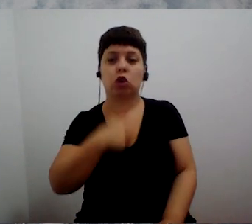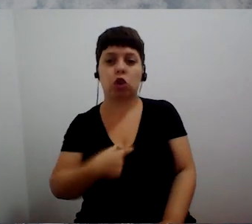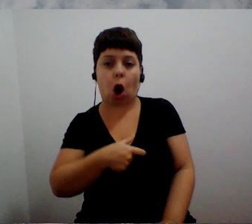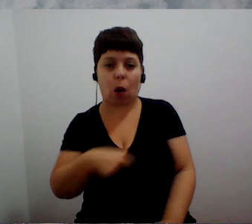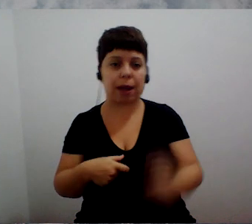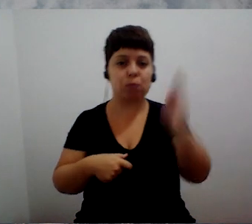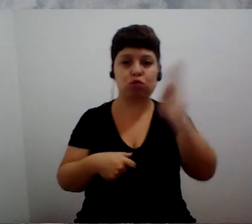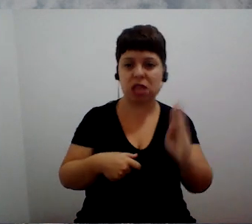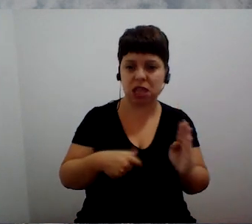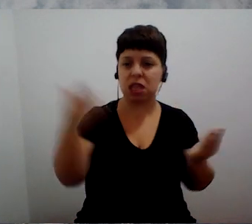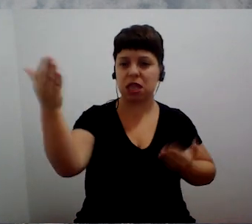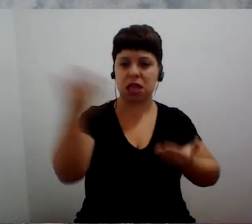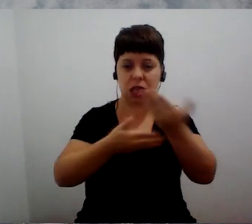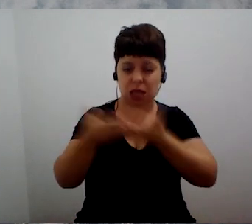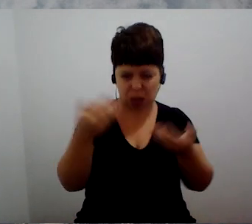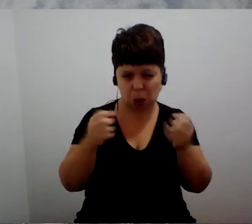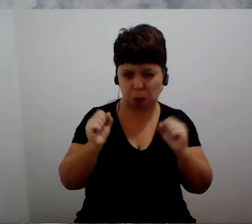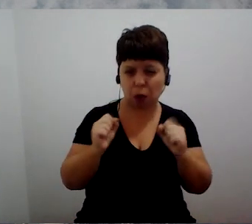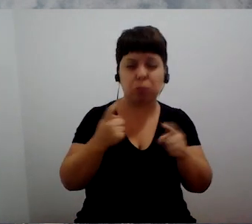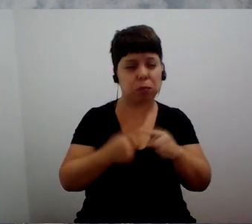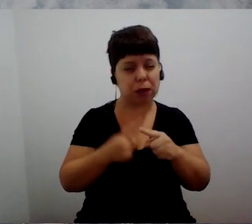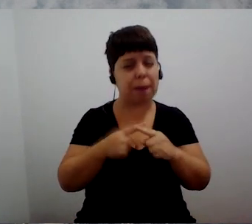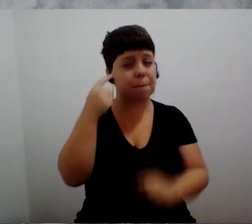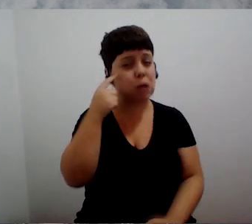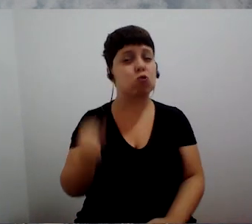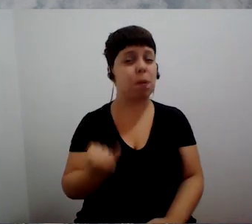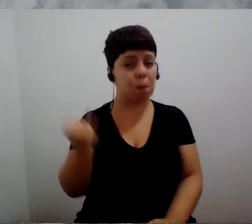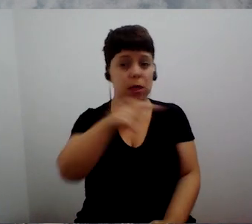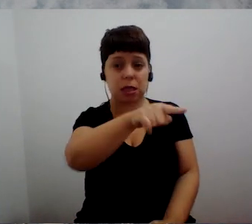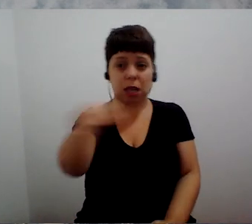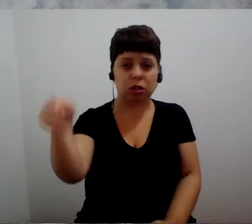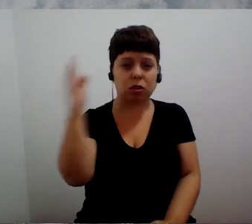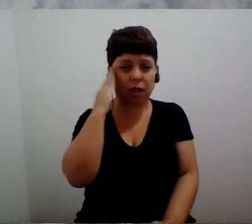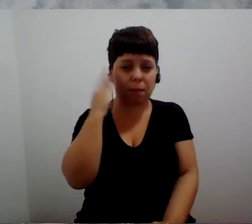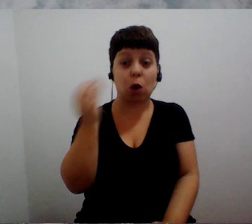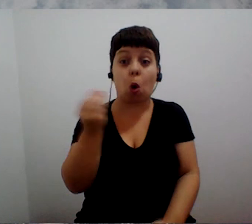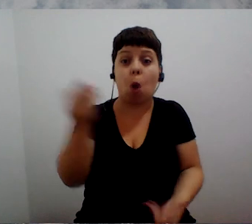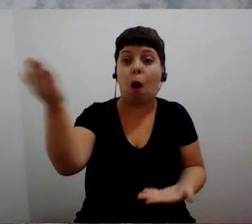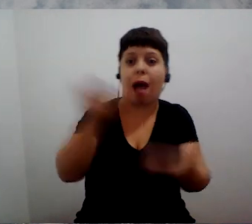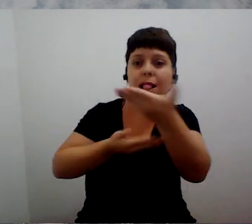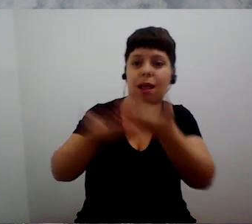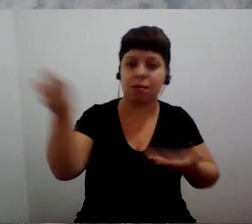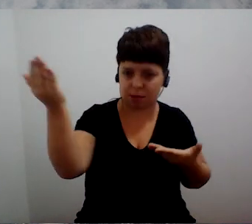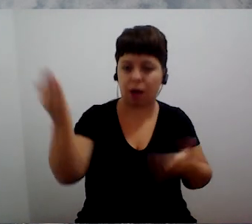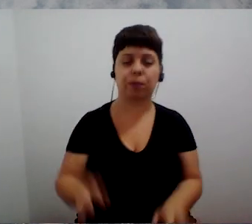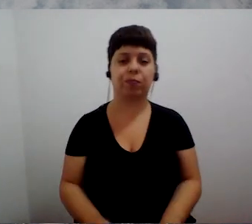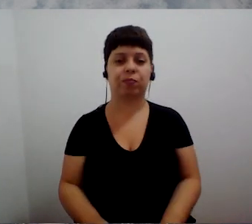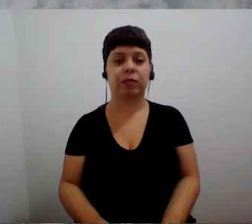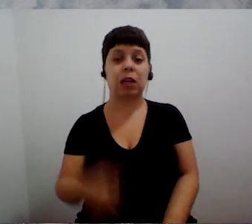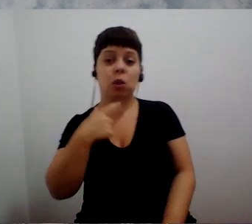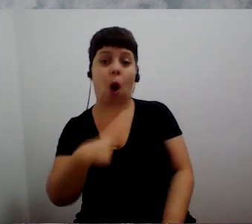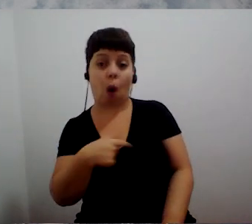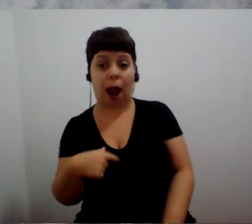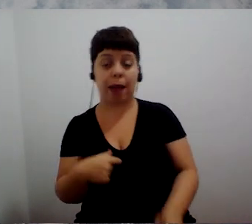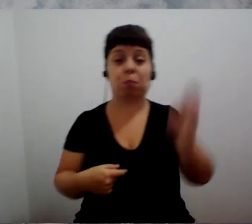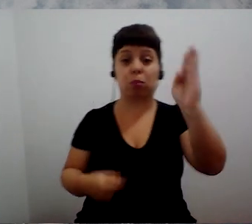in this area, because I think it's important for our listeners to also know a little bit about what's ongoing. Norway and Brazil have